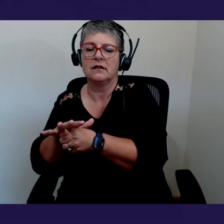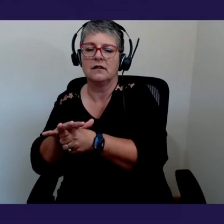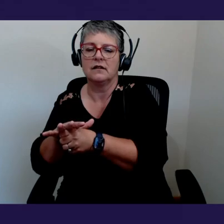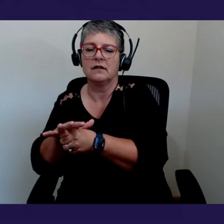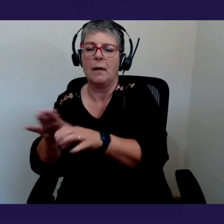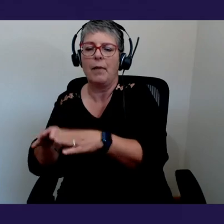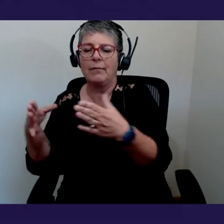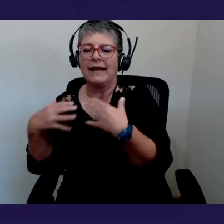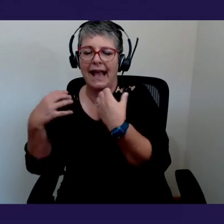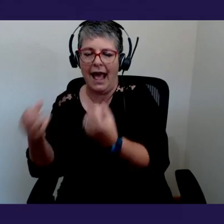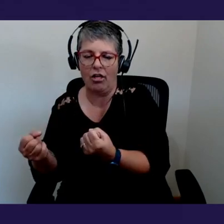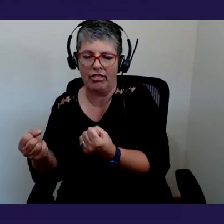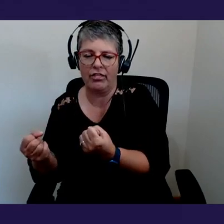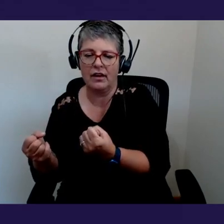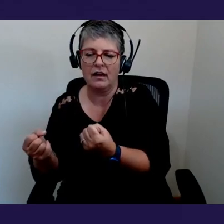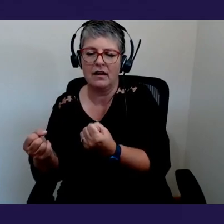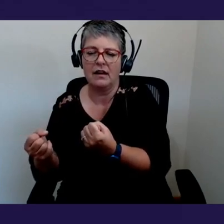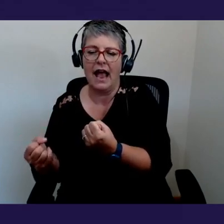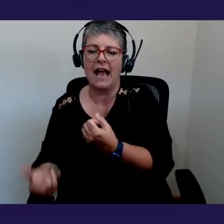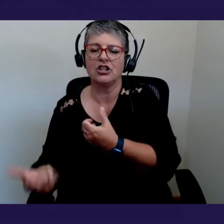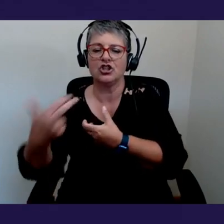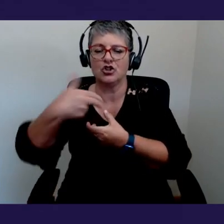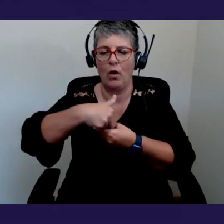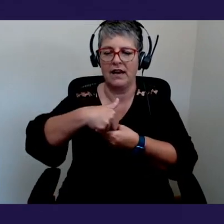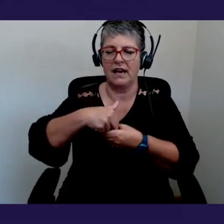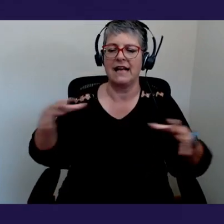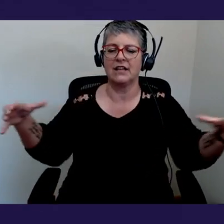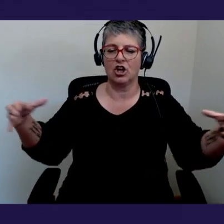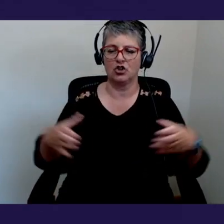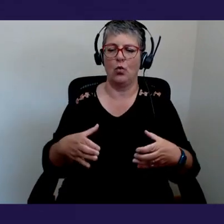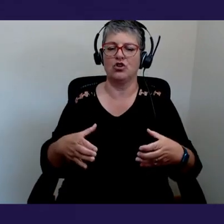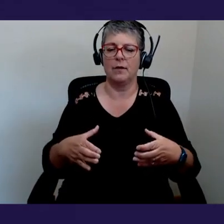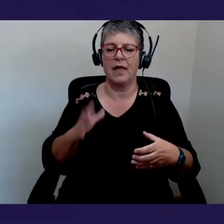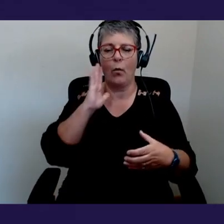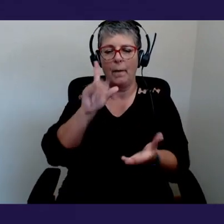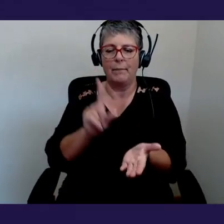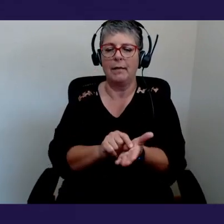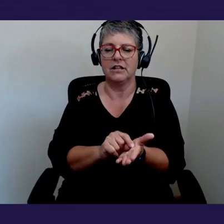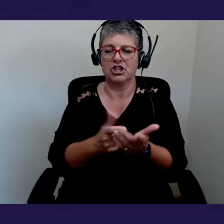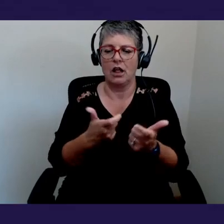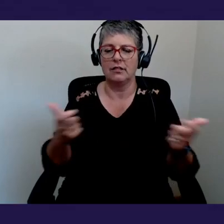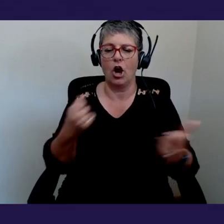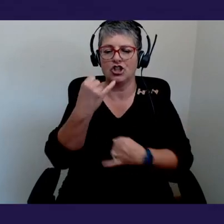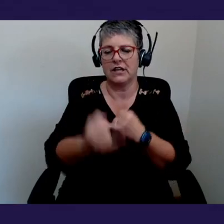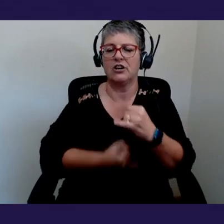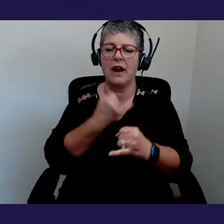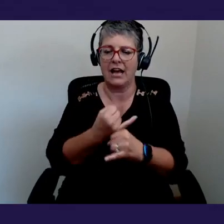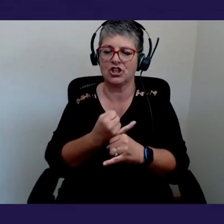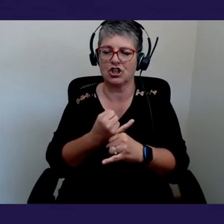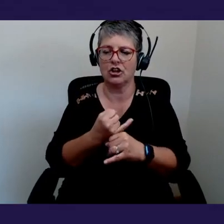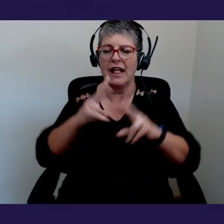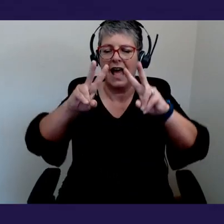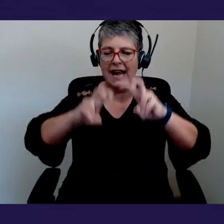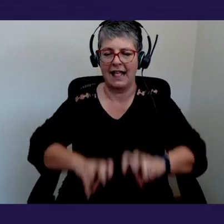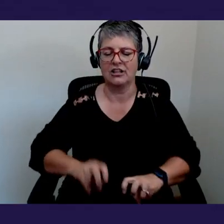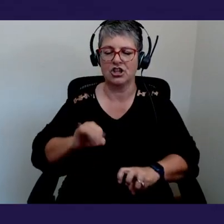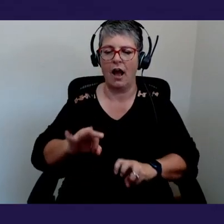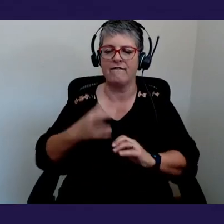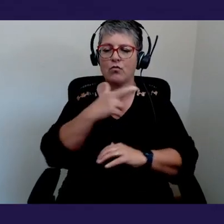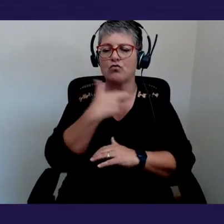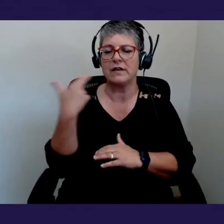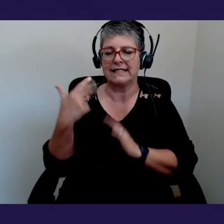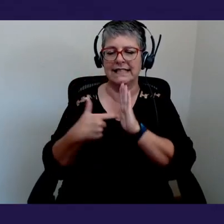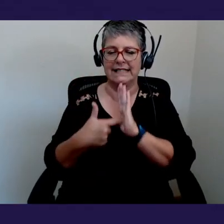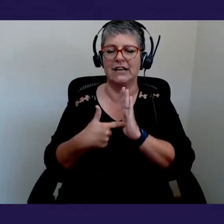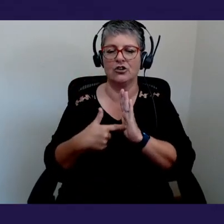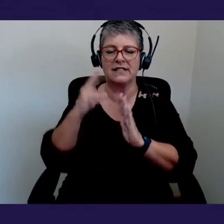but also join in as a part of a consortium that will publish one of the first large international analyses of risk signals that predict